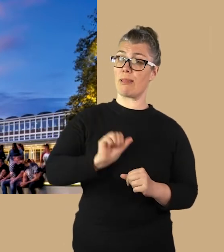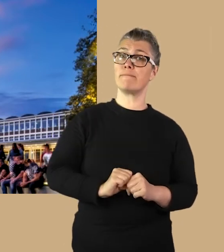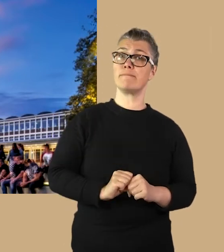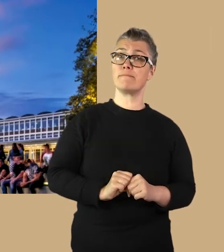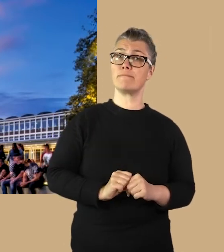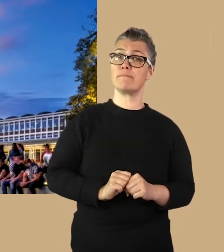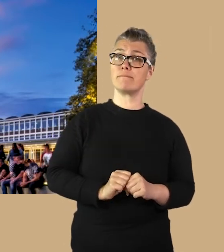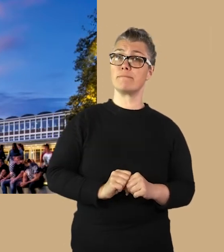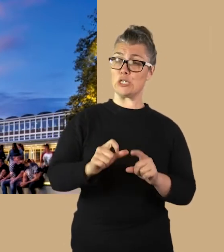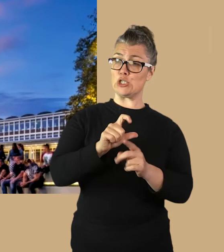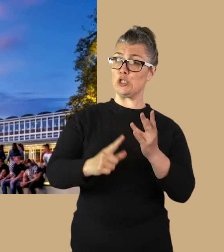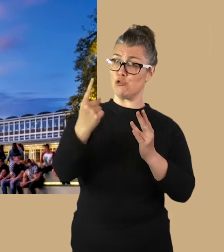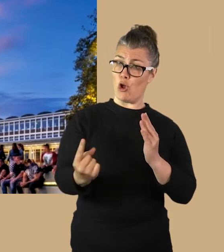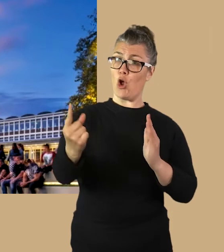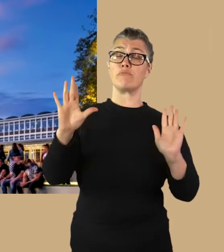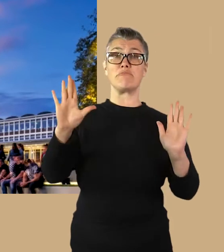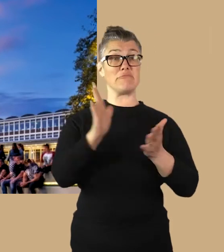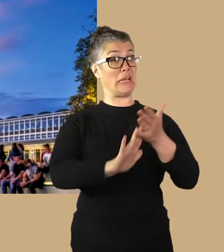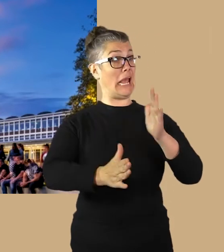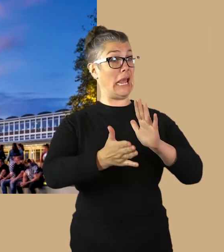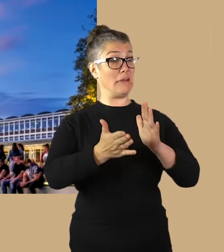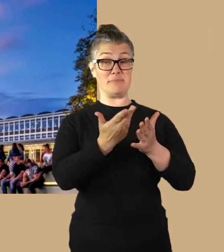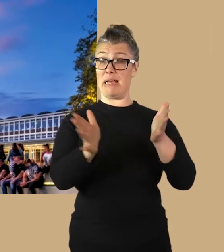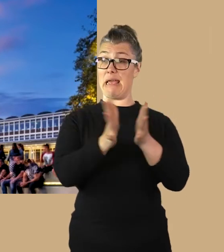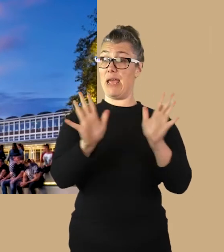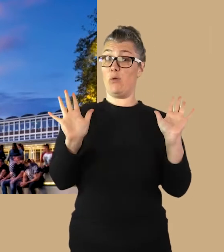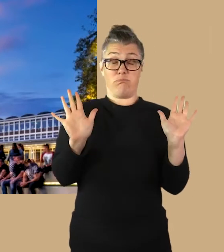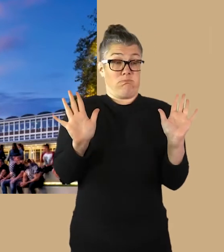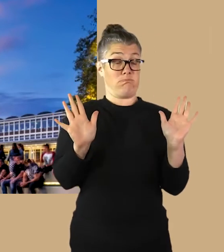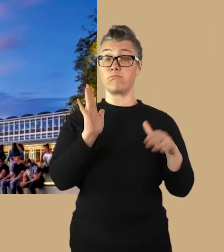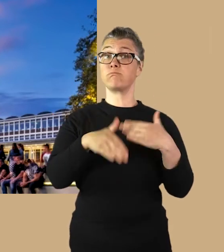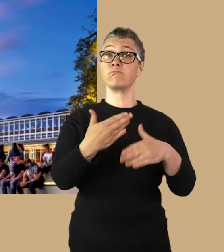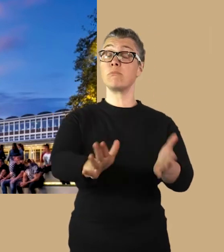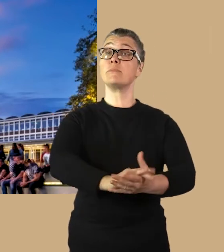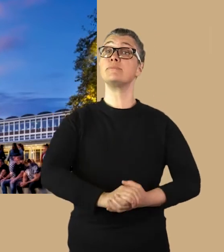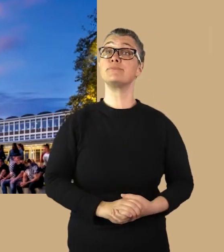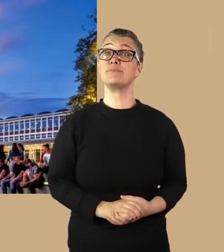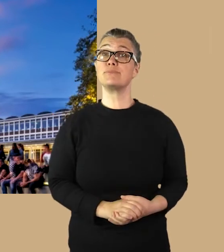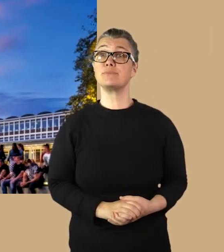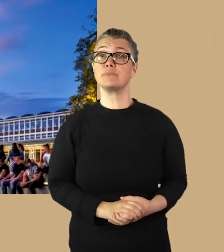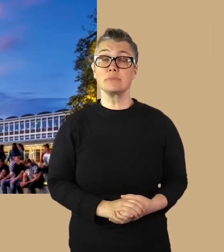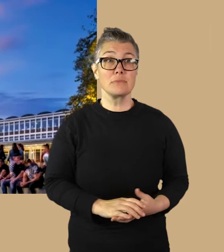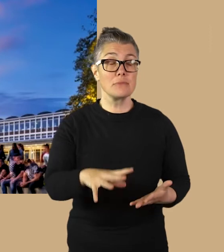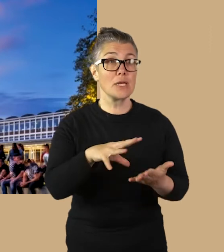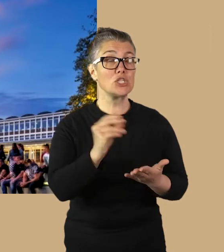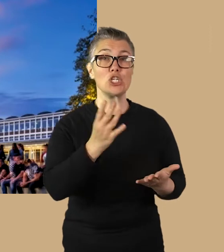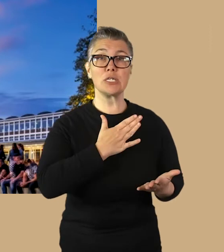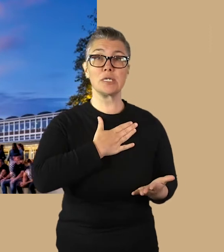own, and this is the way things are. And as an actual